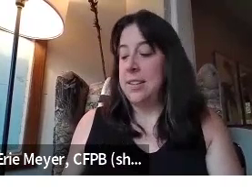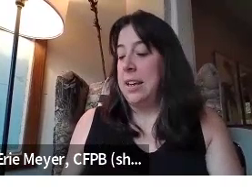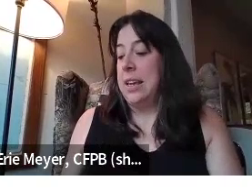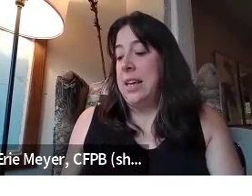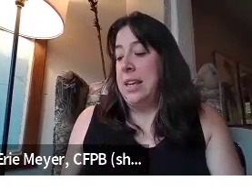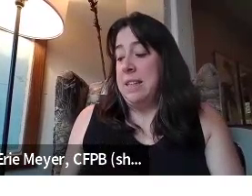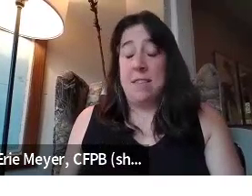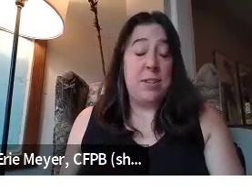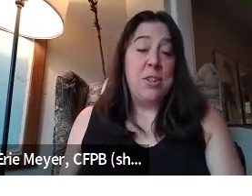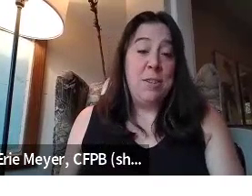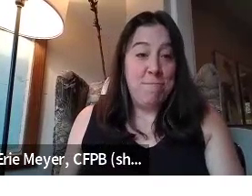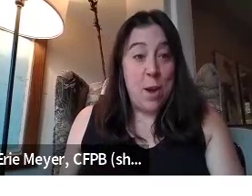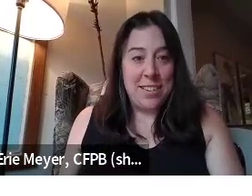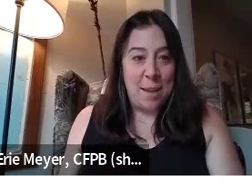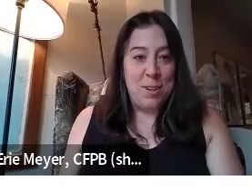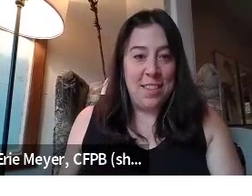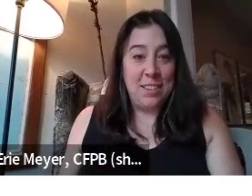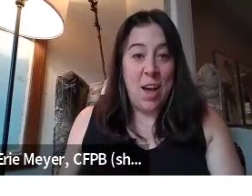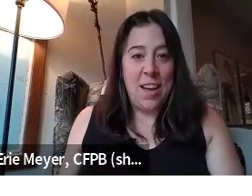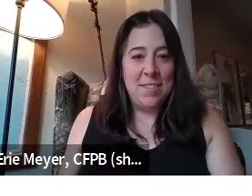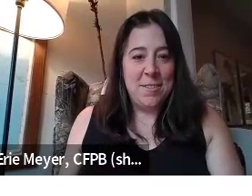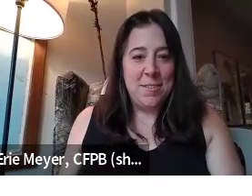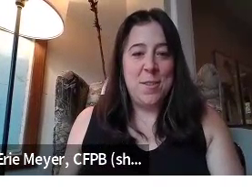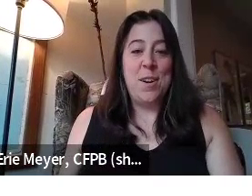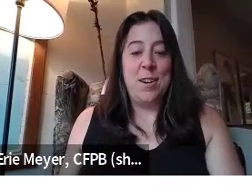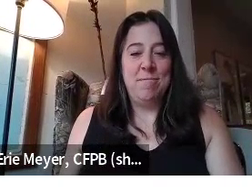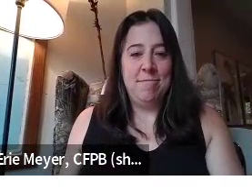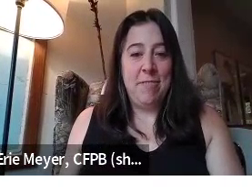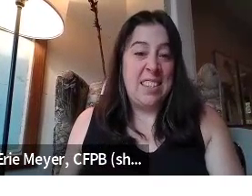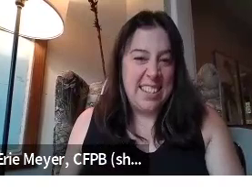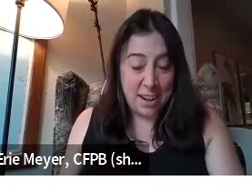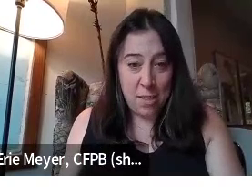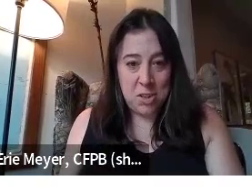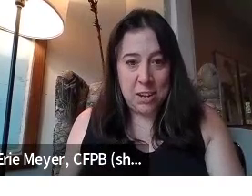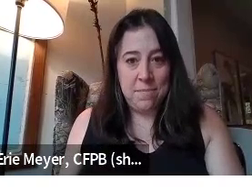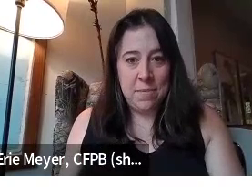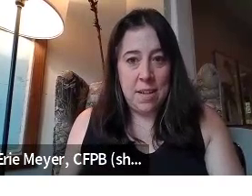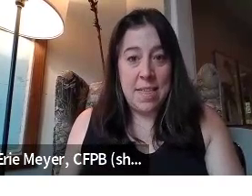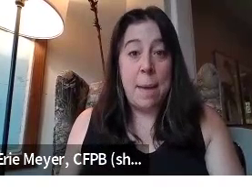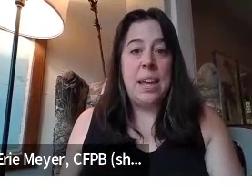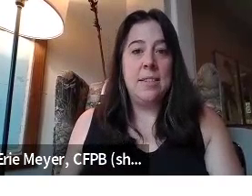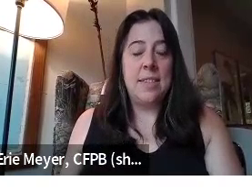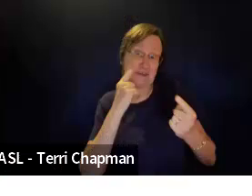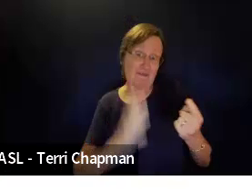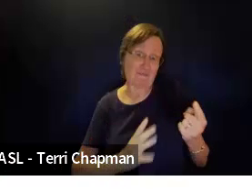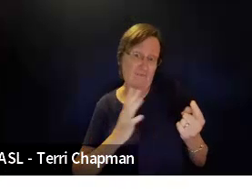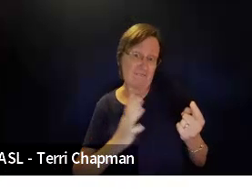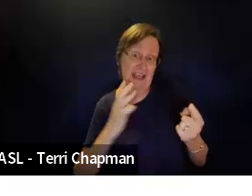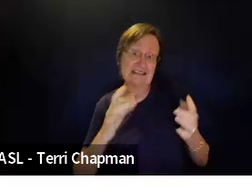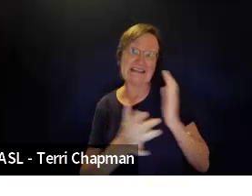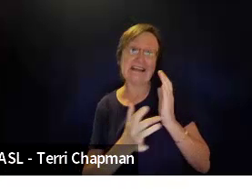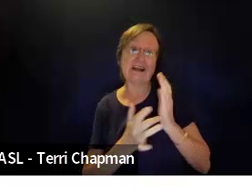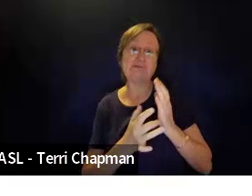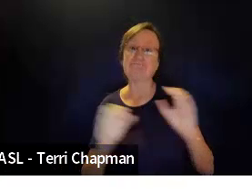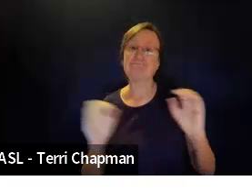which is that there's actually no exception in the law for fancy technology. That means that